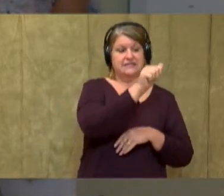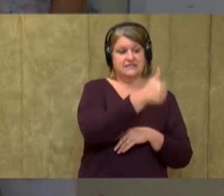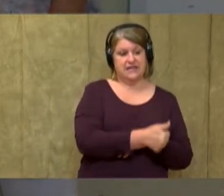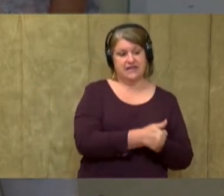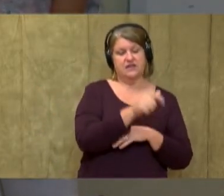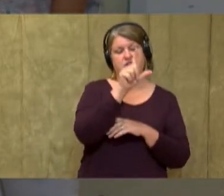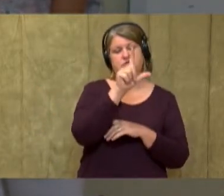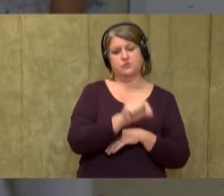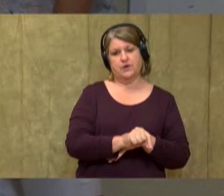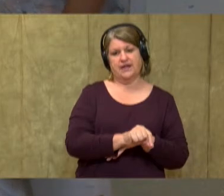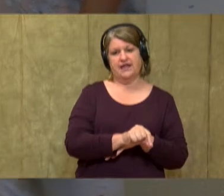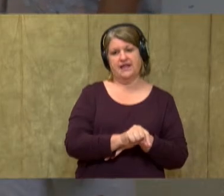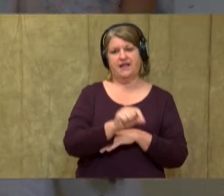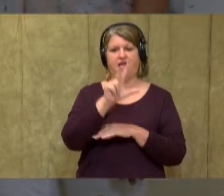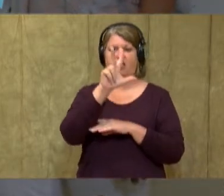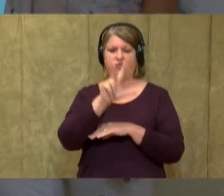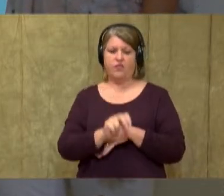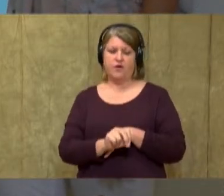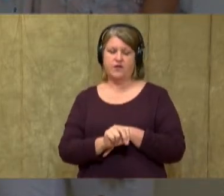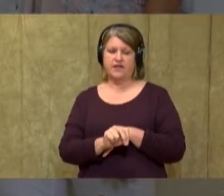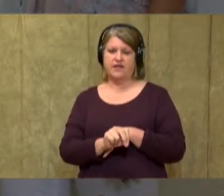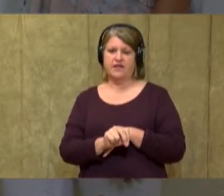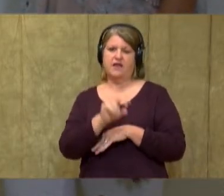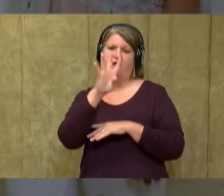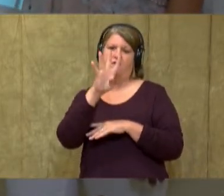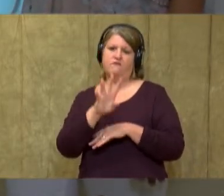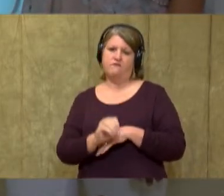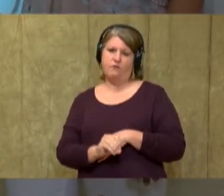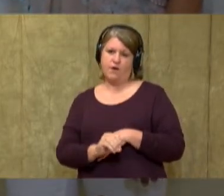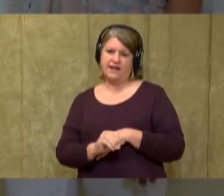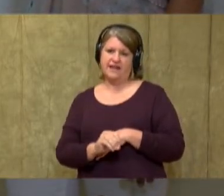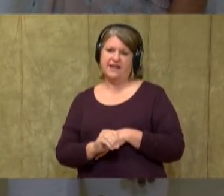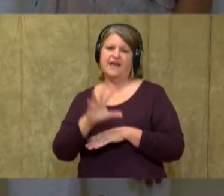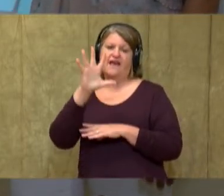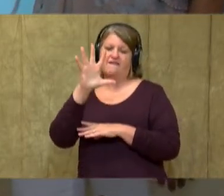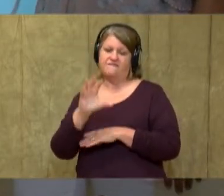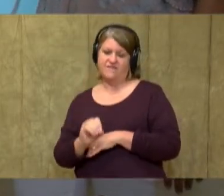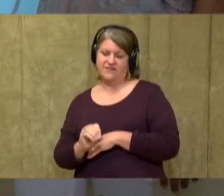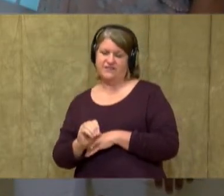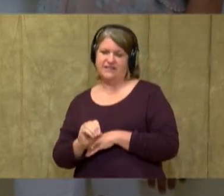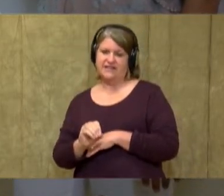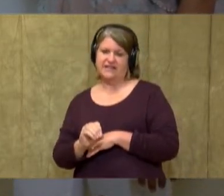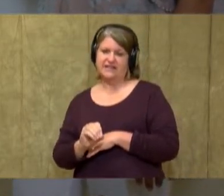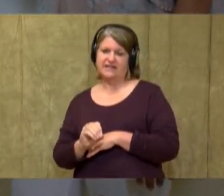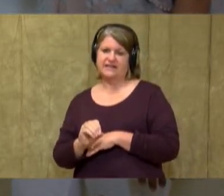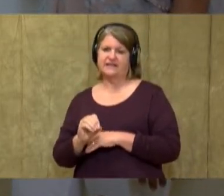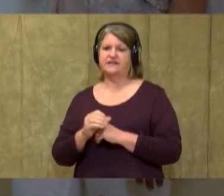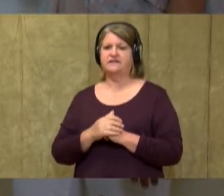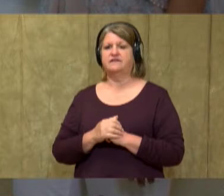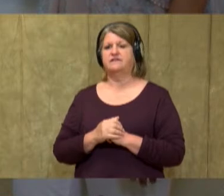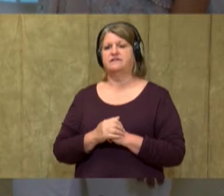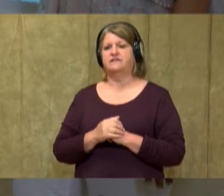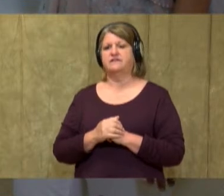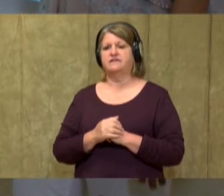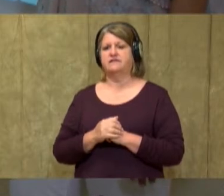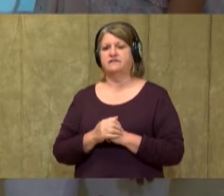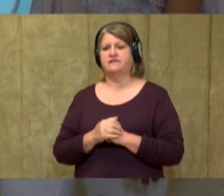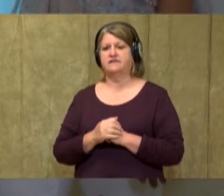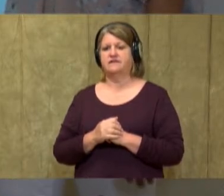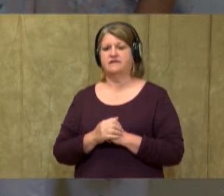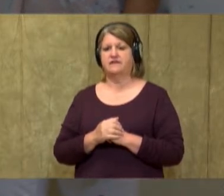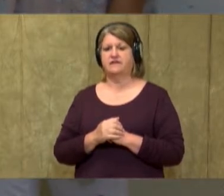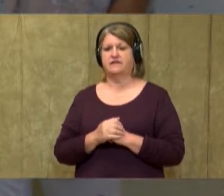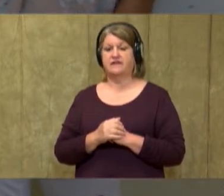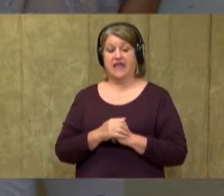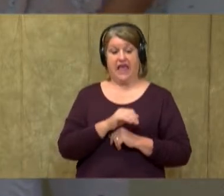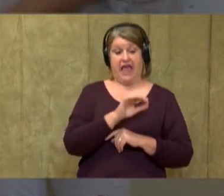10, 20, 30, 40, 50. The 50